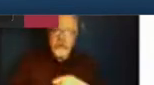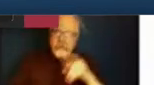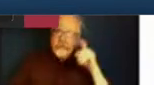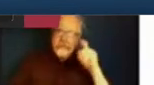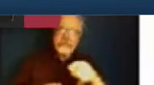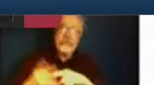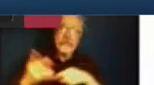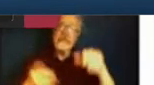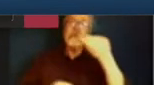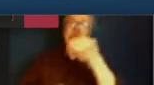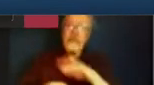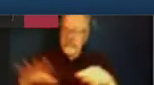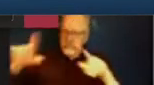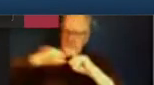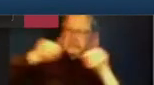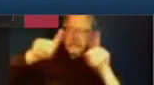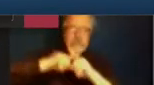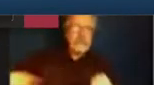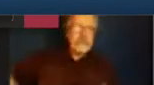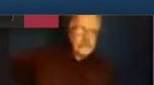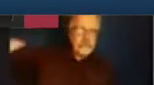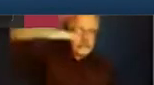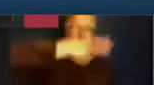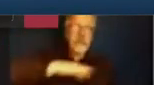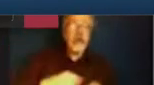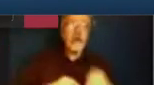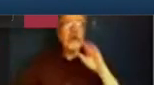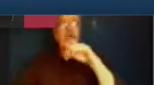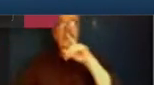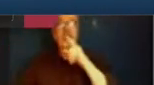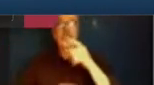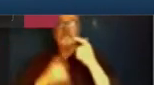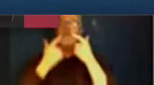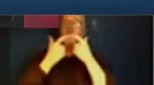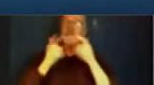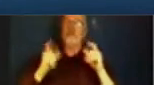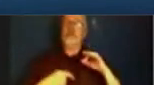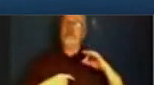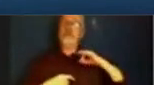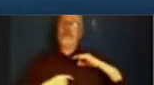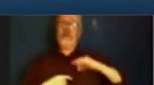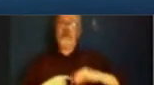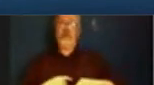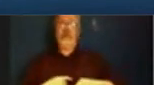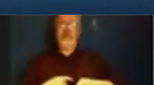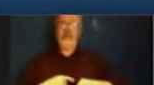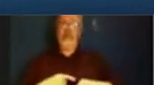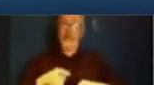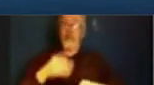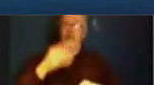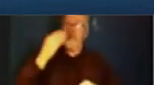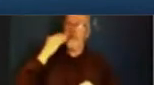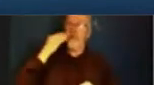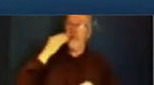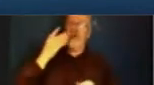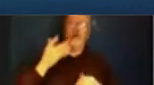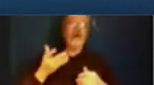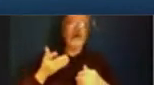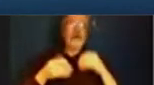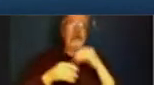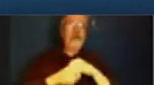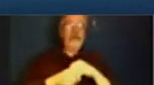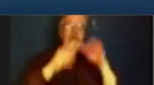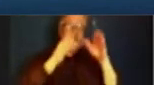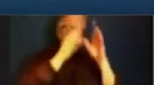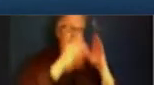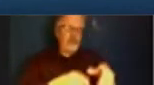reminder that there are huge health benefits in addition to the learning that happens in person in schools. And